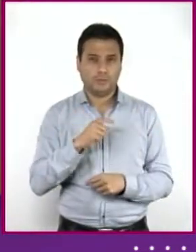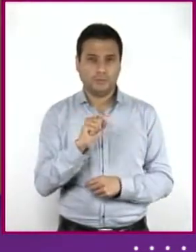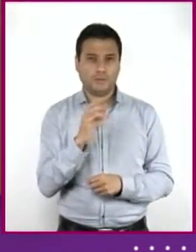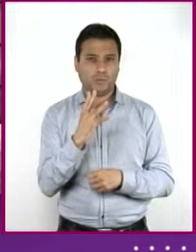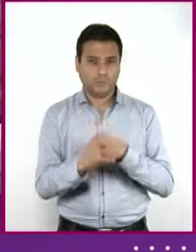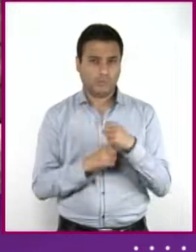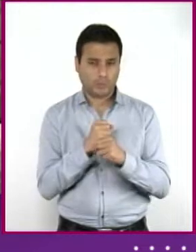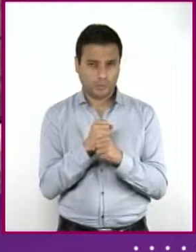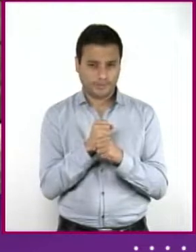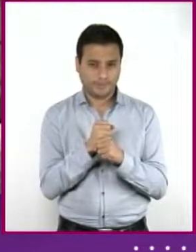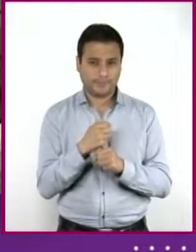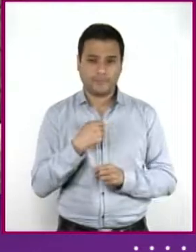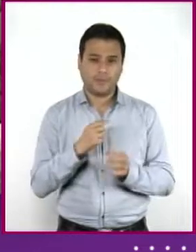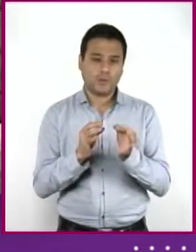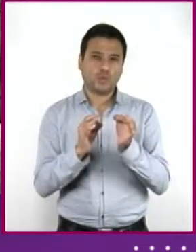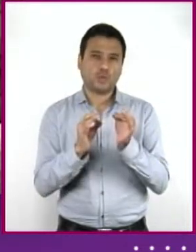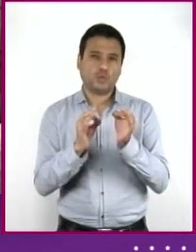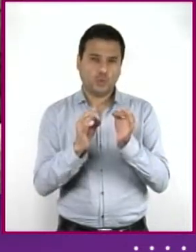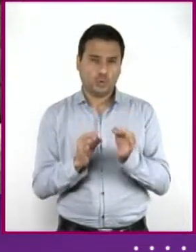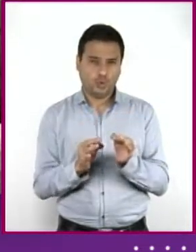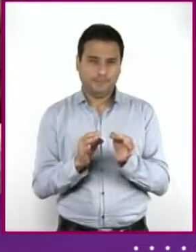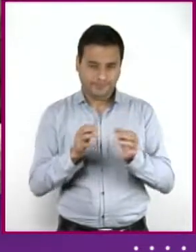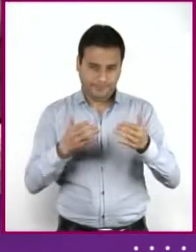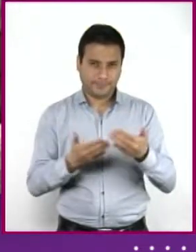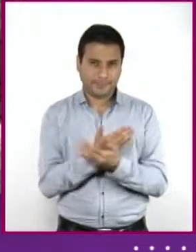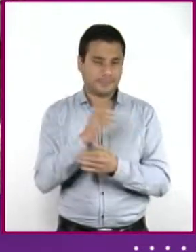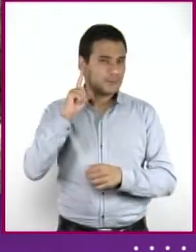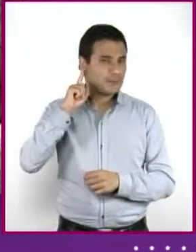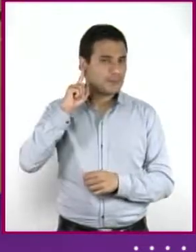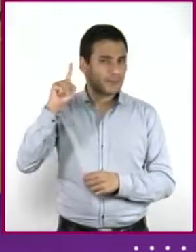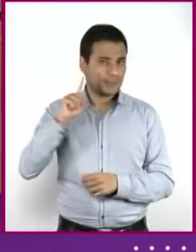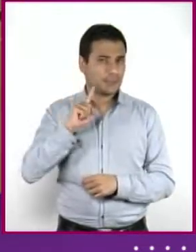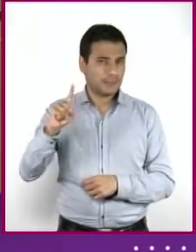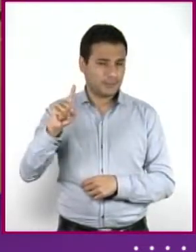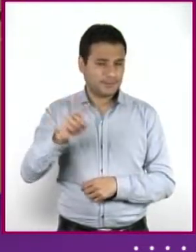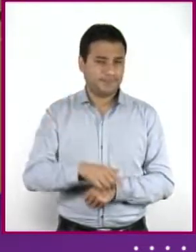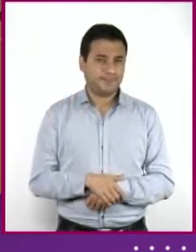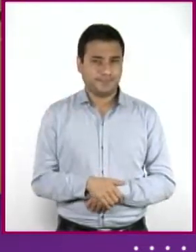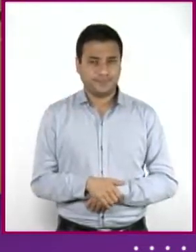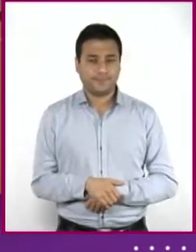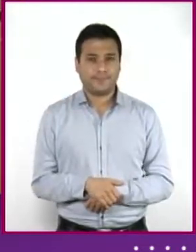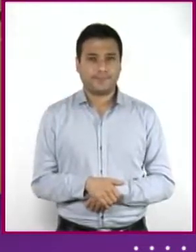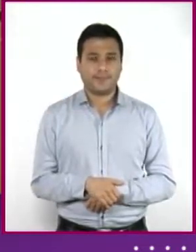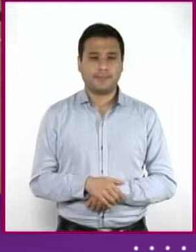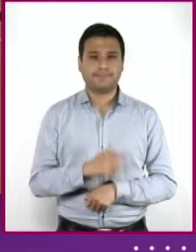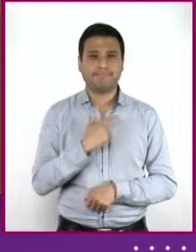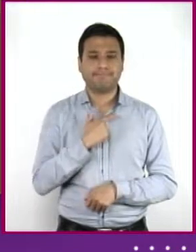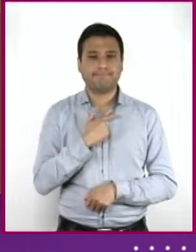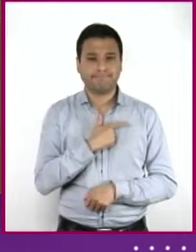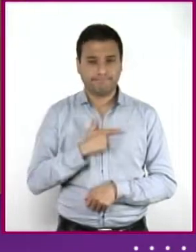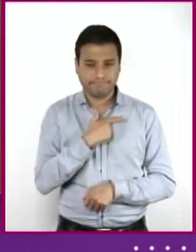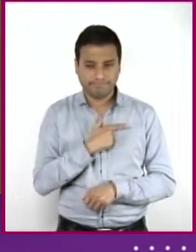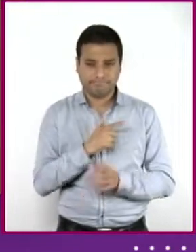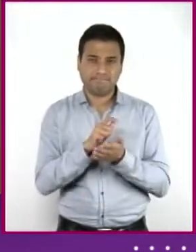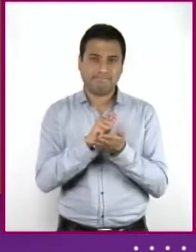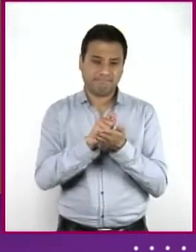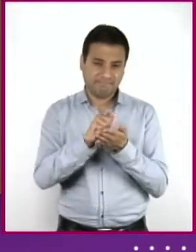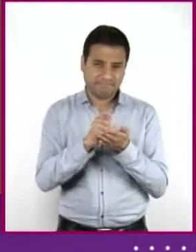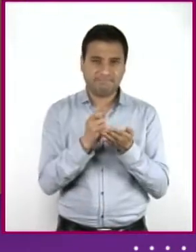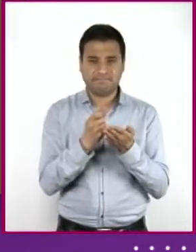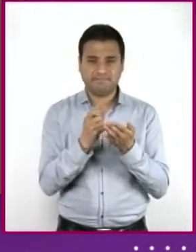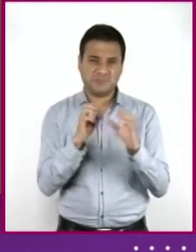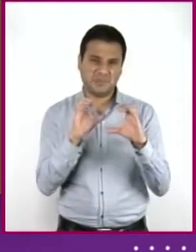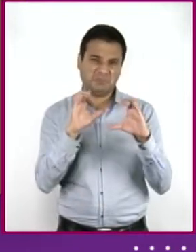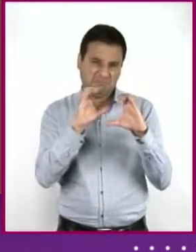old. I'm from a small town in Zacatecas called Charco Blanco. I like to write and play music.